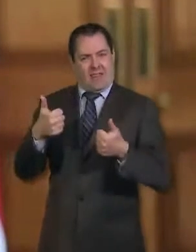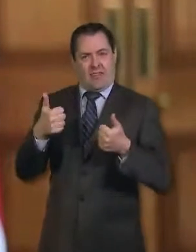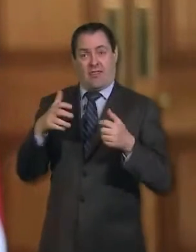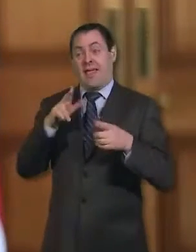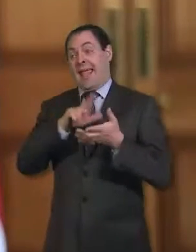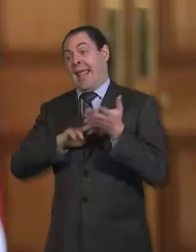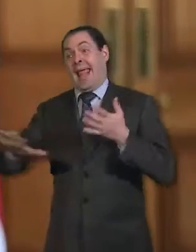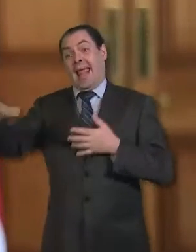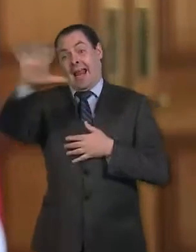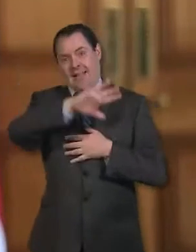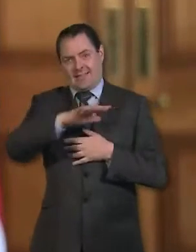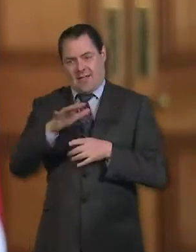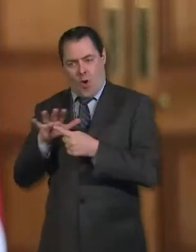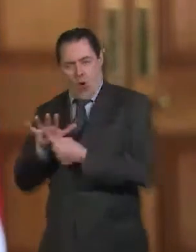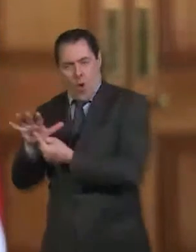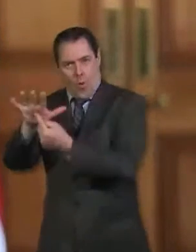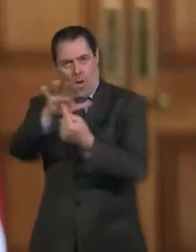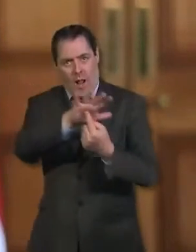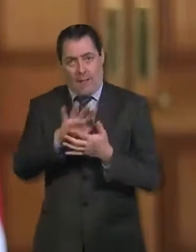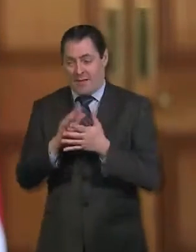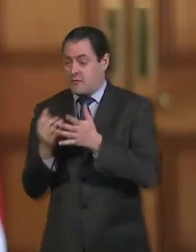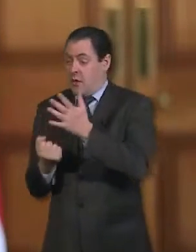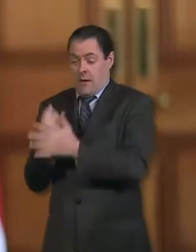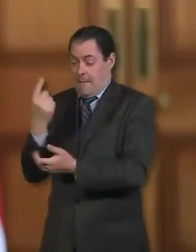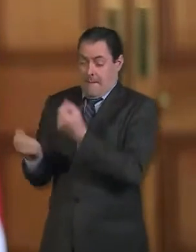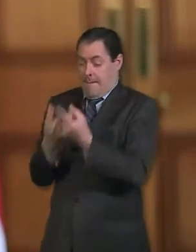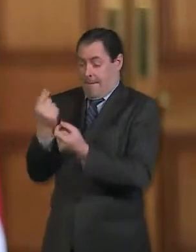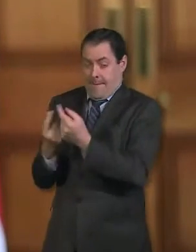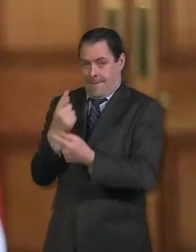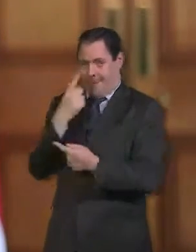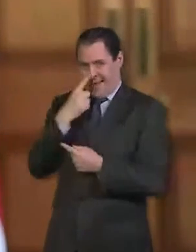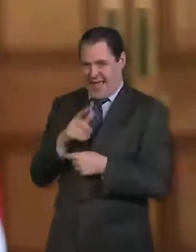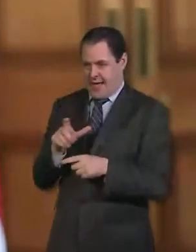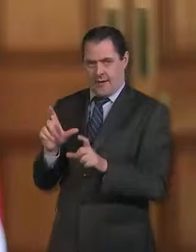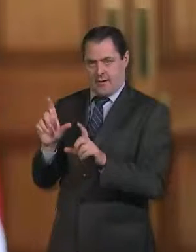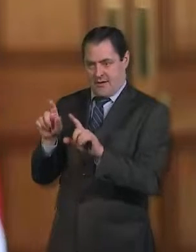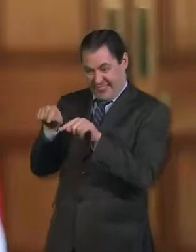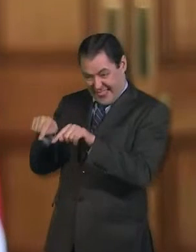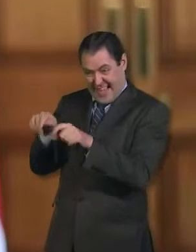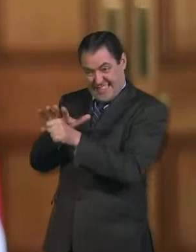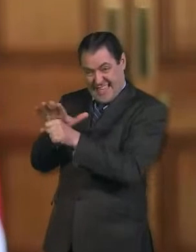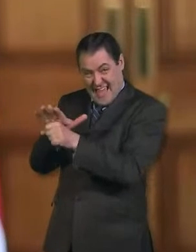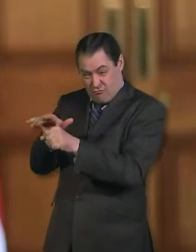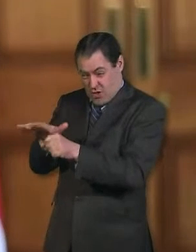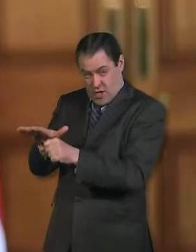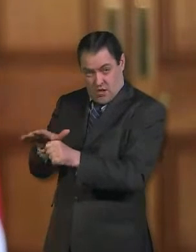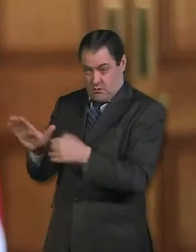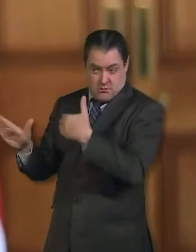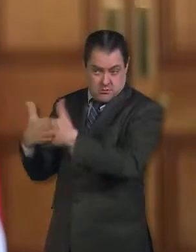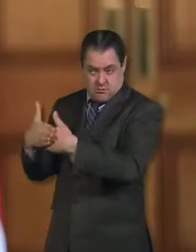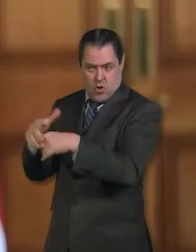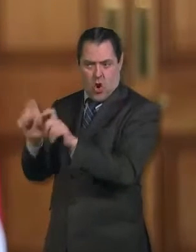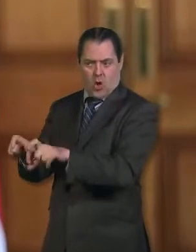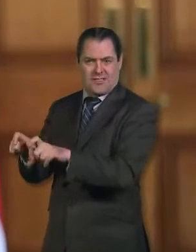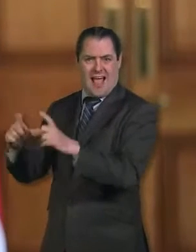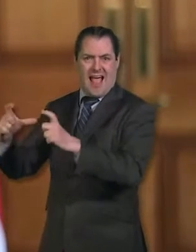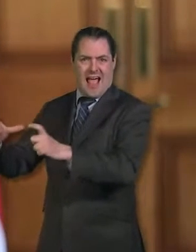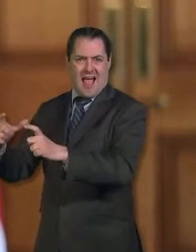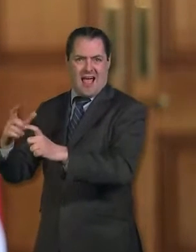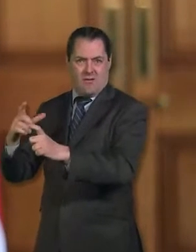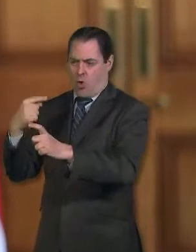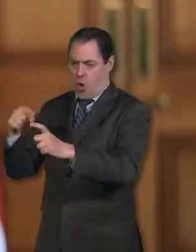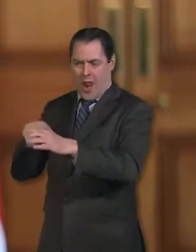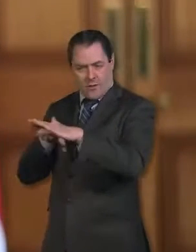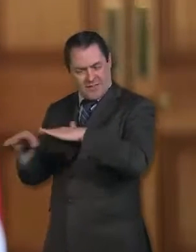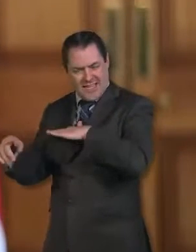local flare-up, we have a local lockdown. So local lockdowns will be part of the future system that we put in